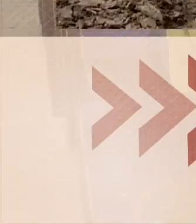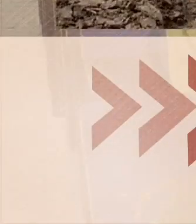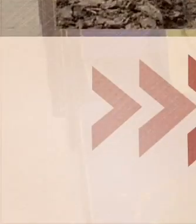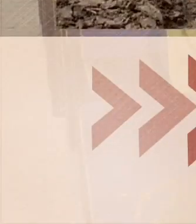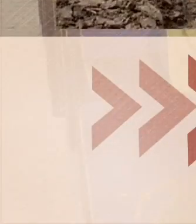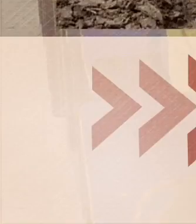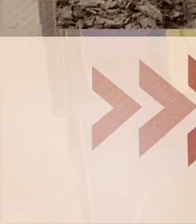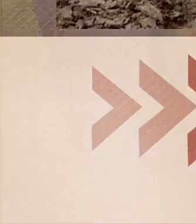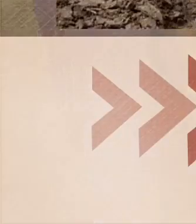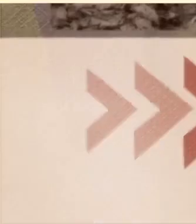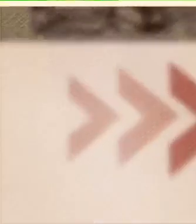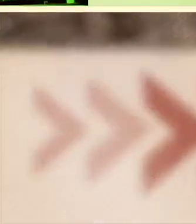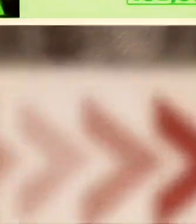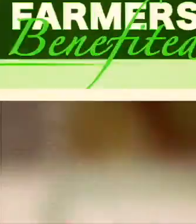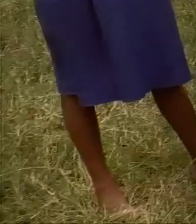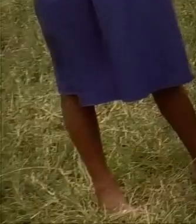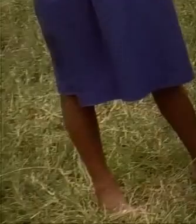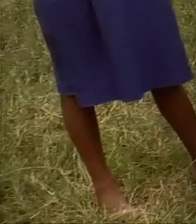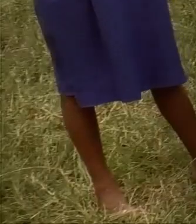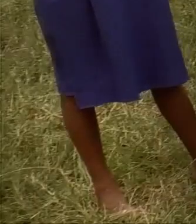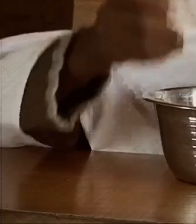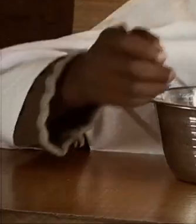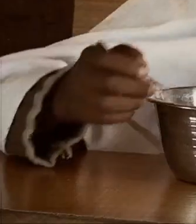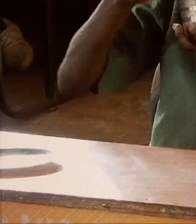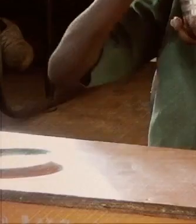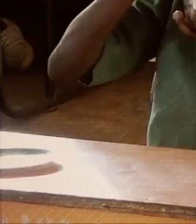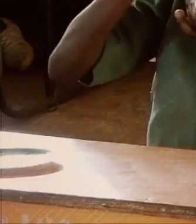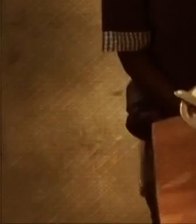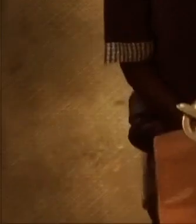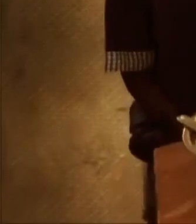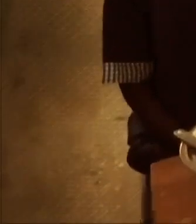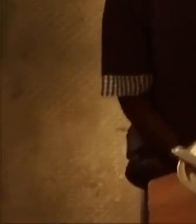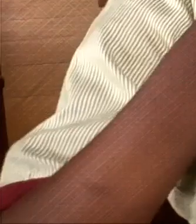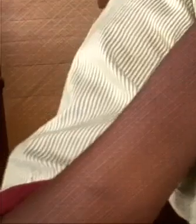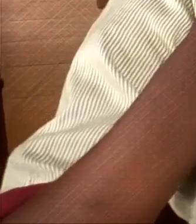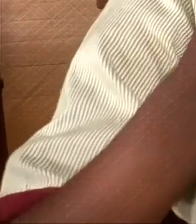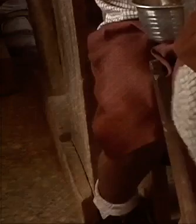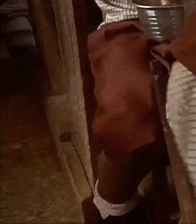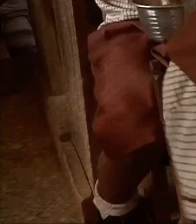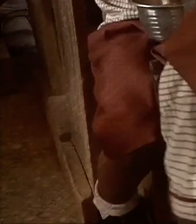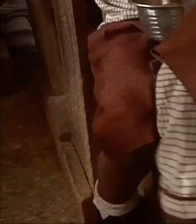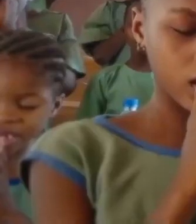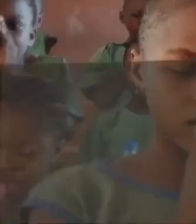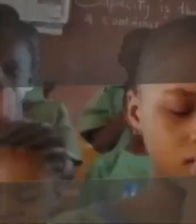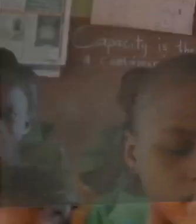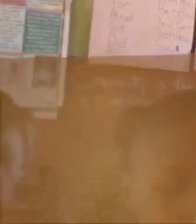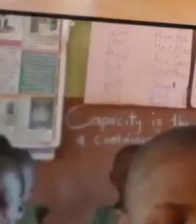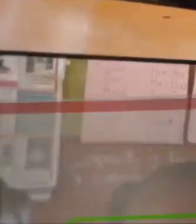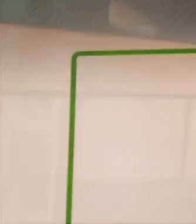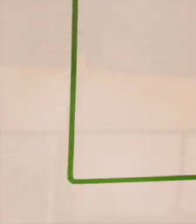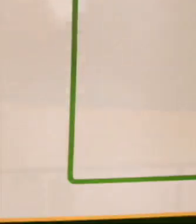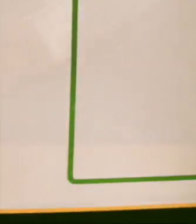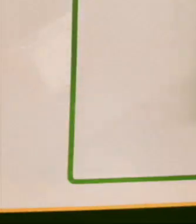plates, and carrots. I want to use this opportunity to thank the federal government for the feeding program.